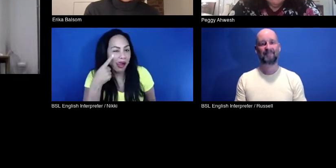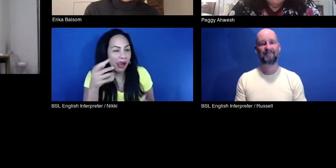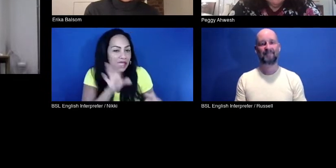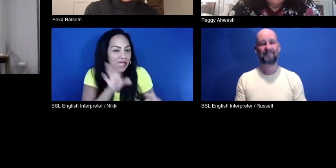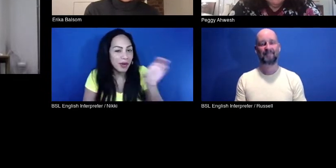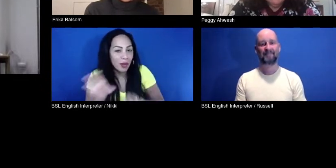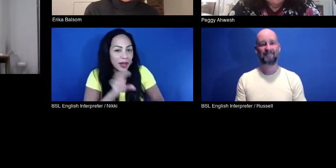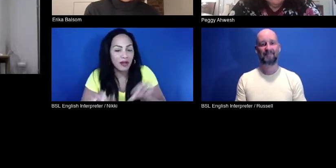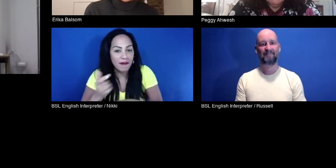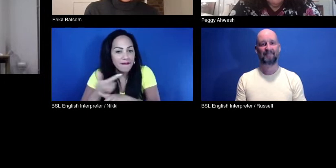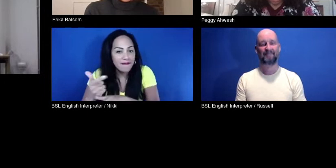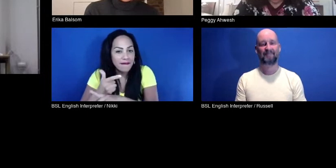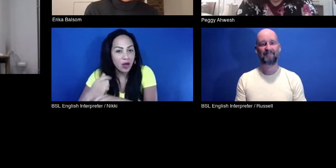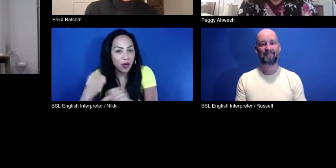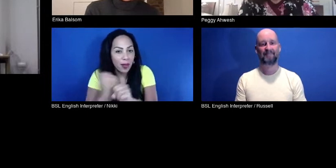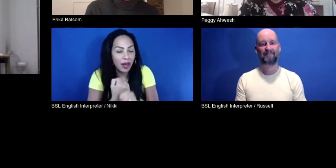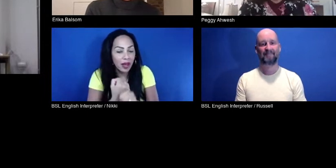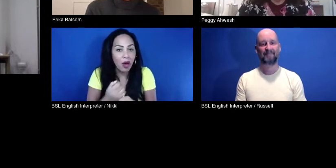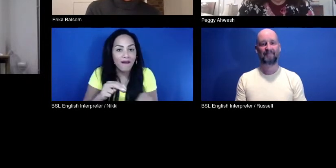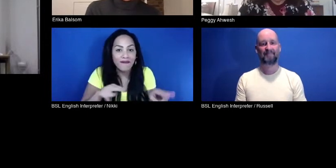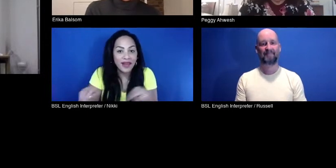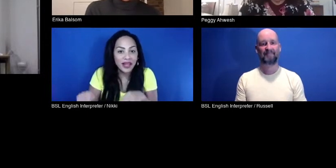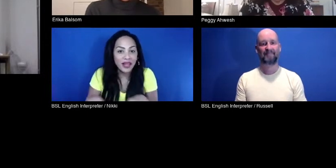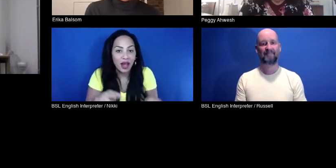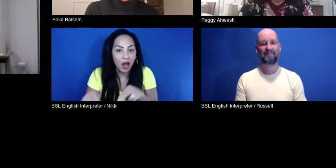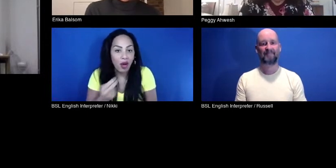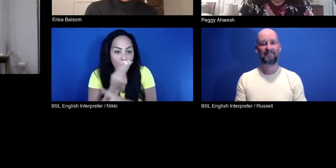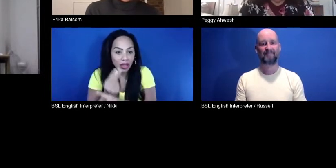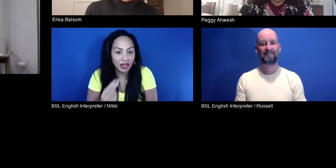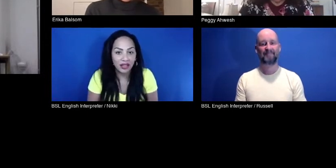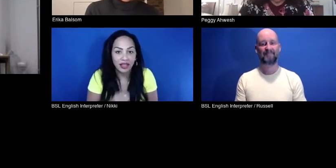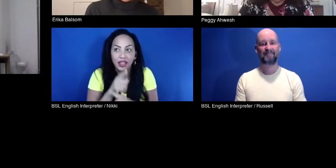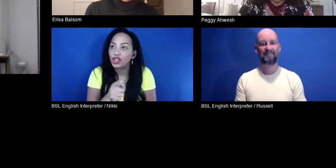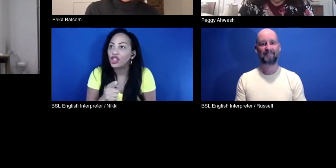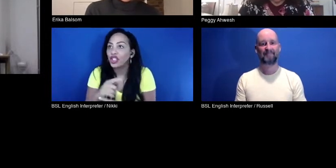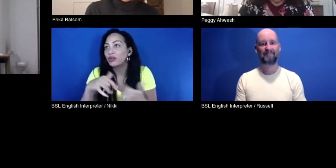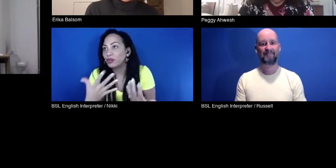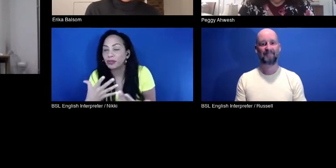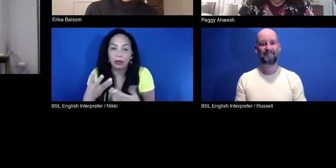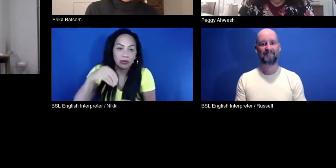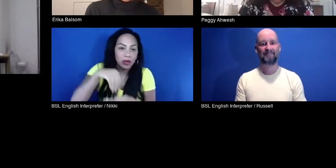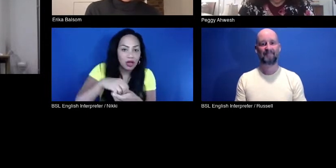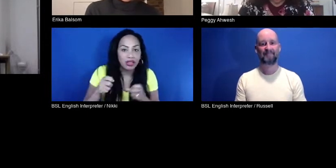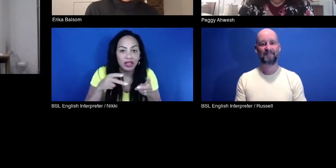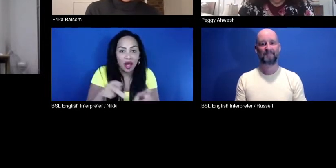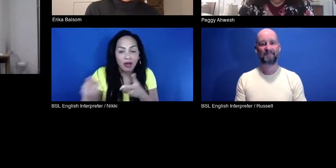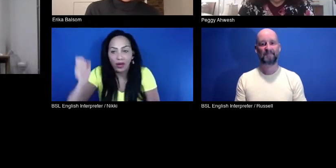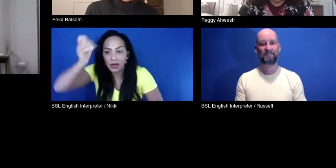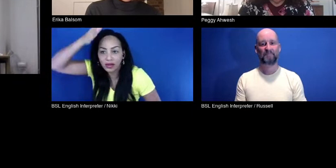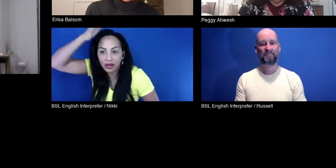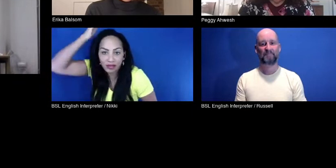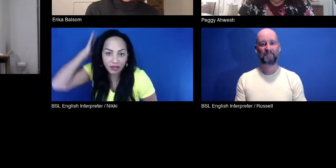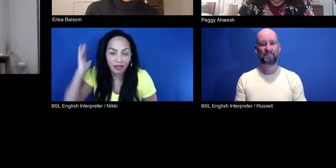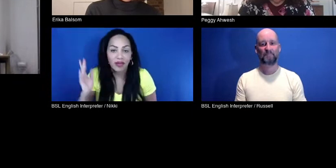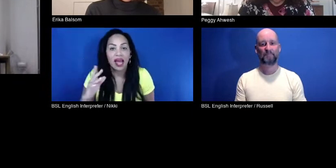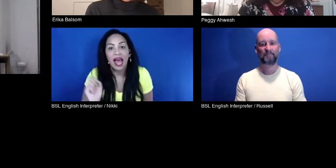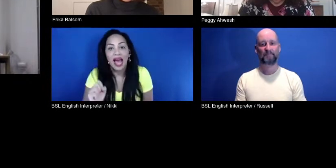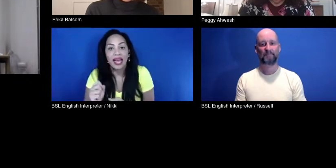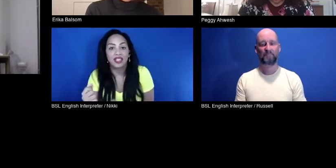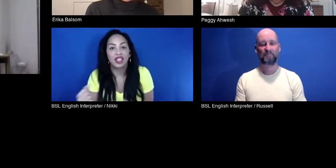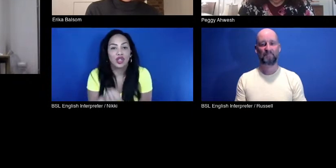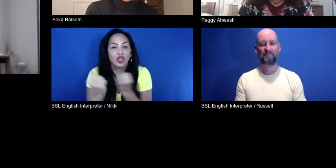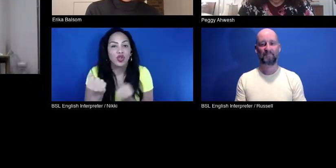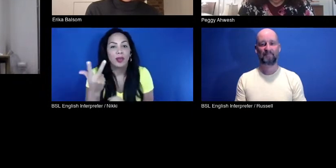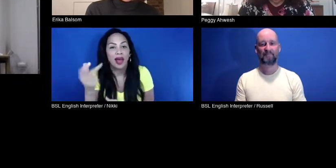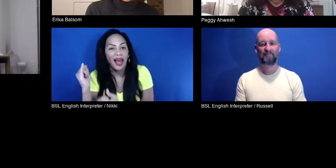artist who got her start in the 1970s with feminism, punk, and amateur Super 8 filmmaking. She is